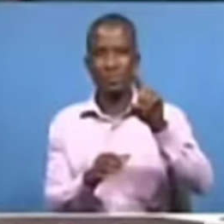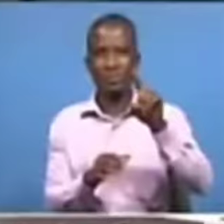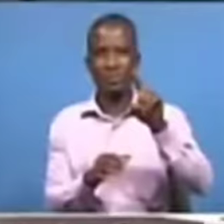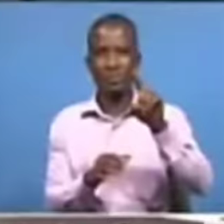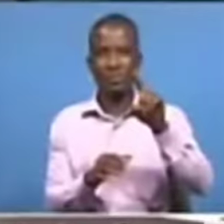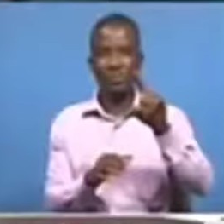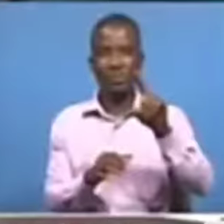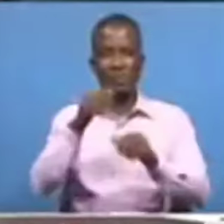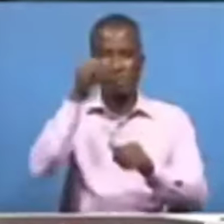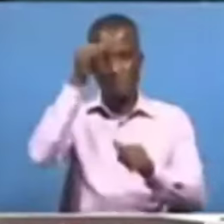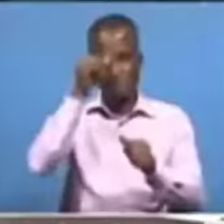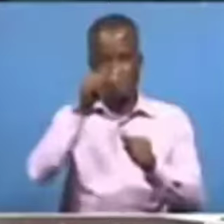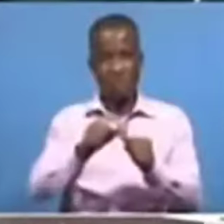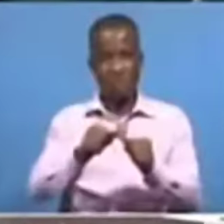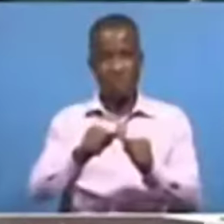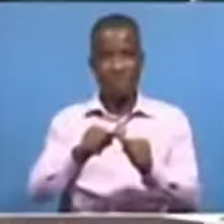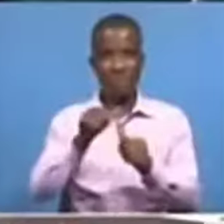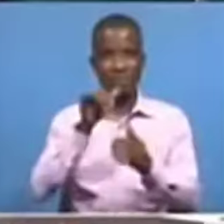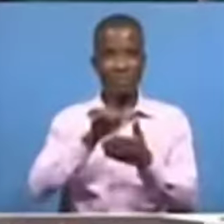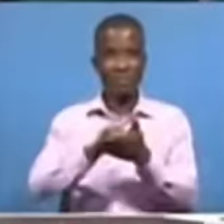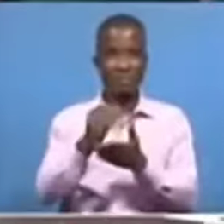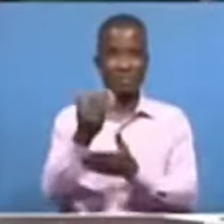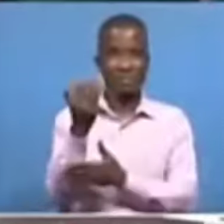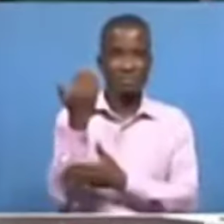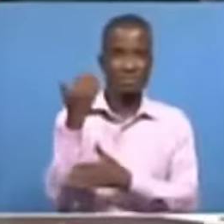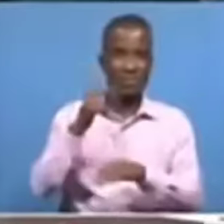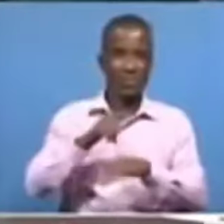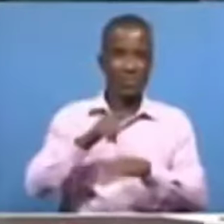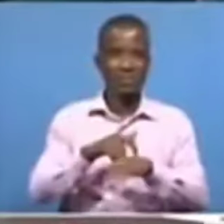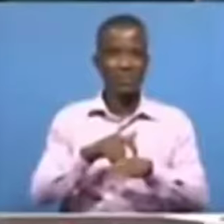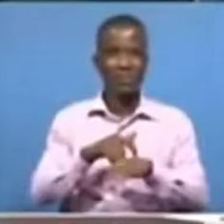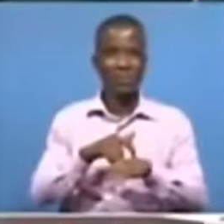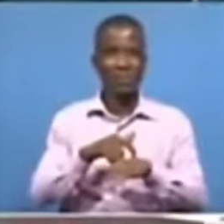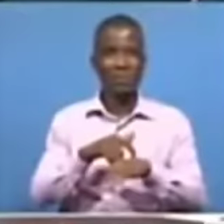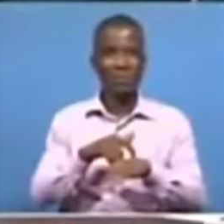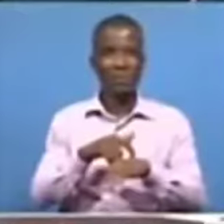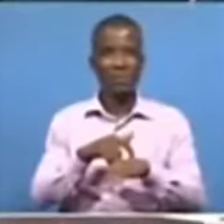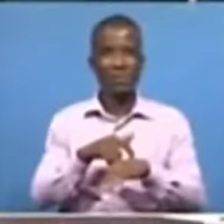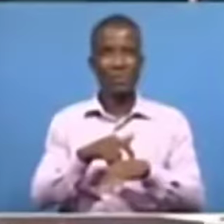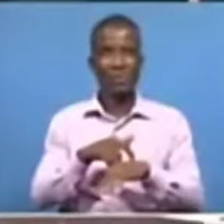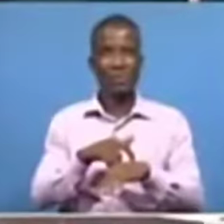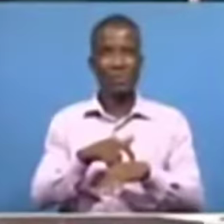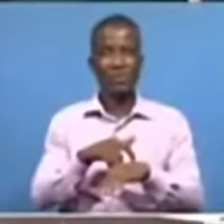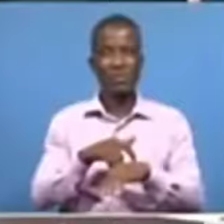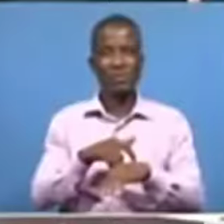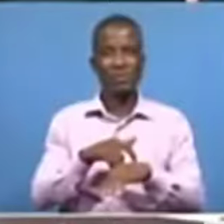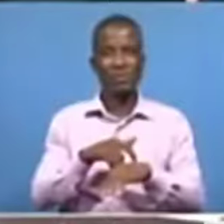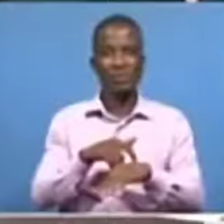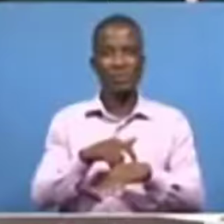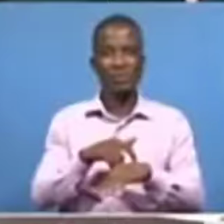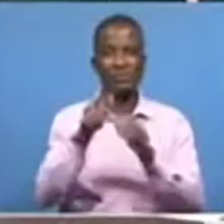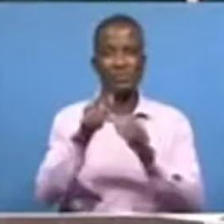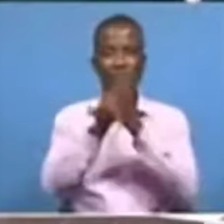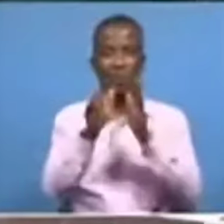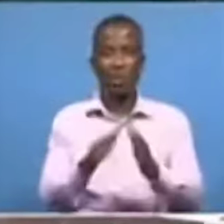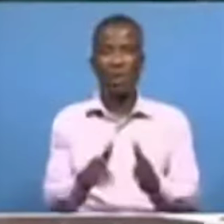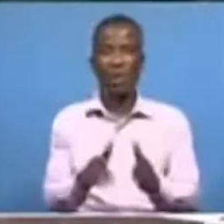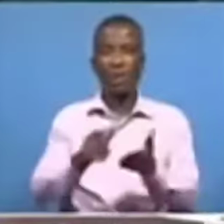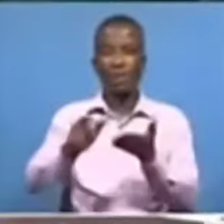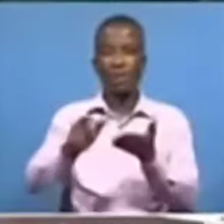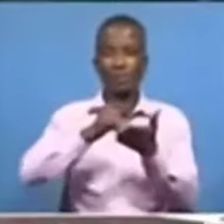you would recall that when counsel was moving the application for leave for